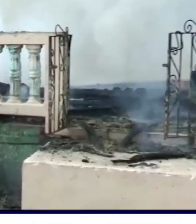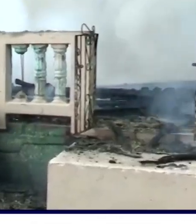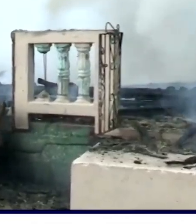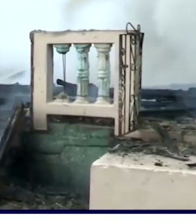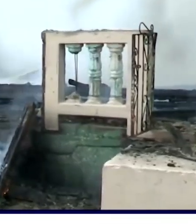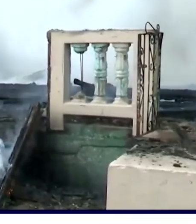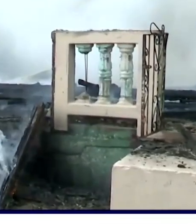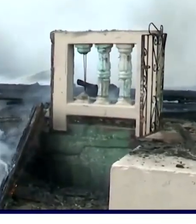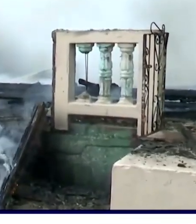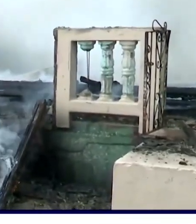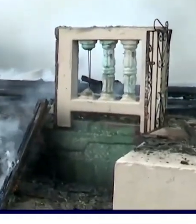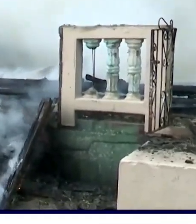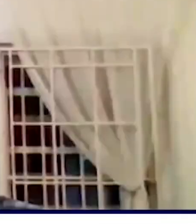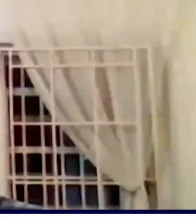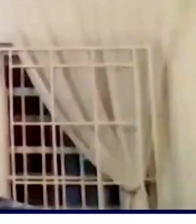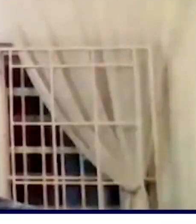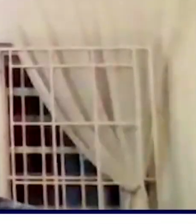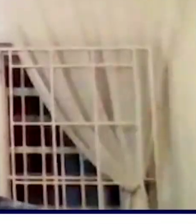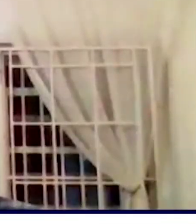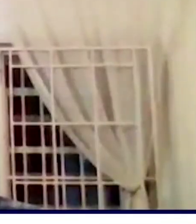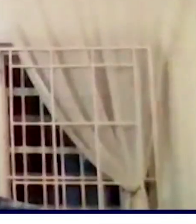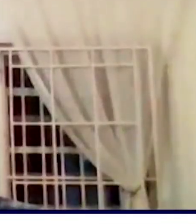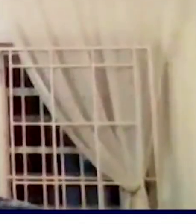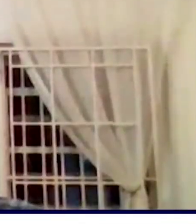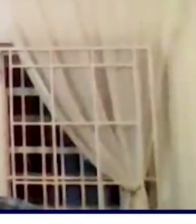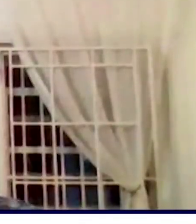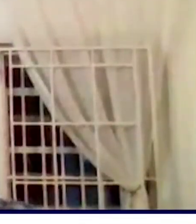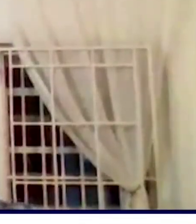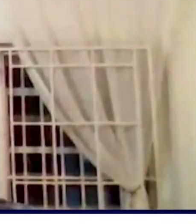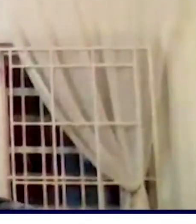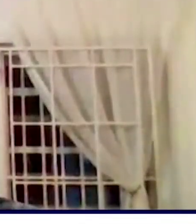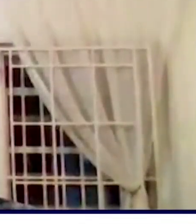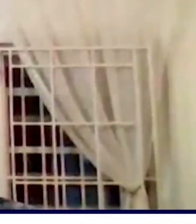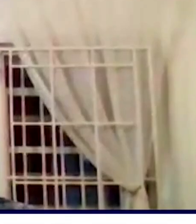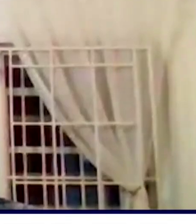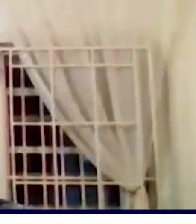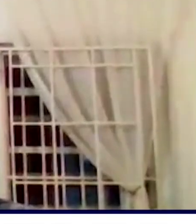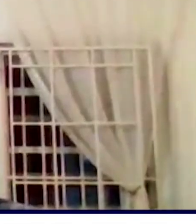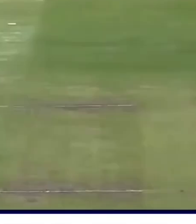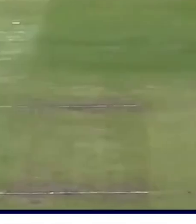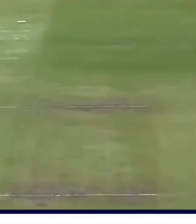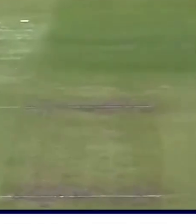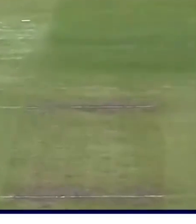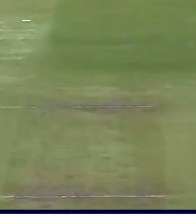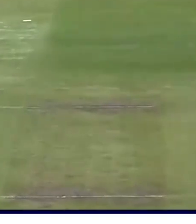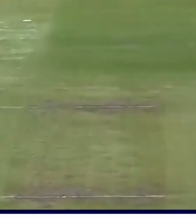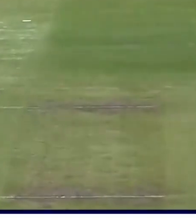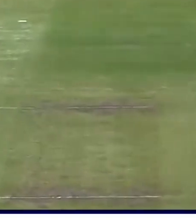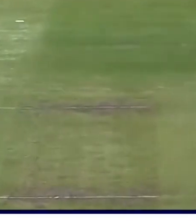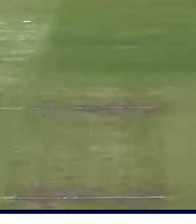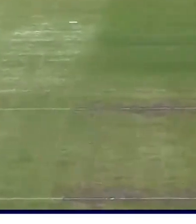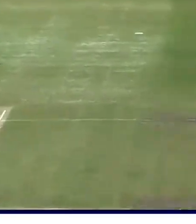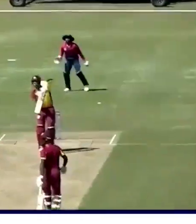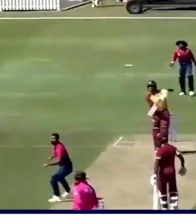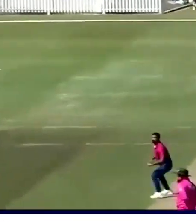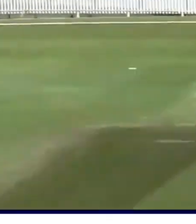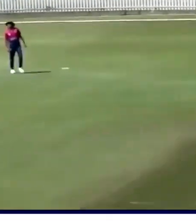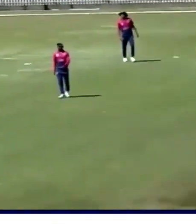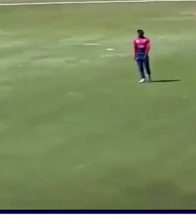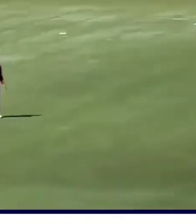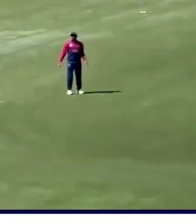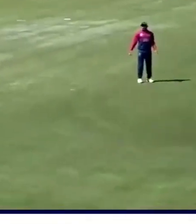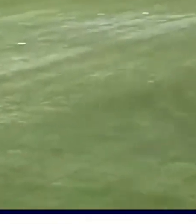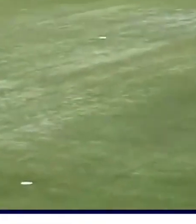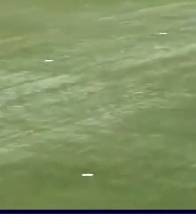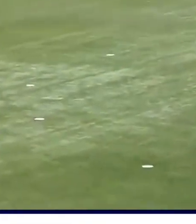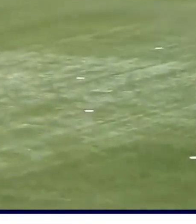house. Solar Dynamics records a profit. And coming up in sports, the Winides start the ICC T20 warm-ups